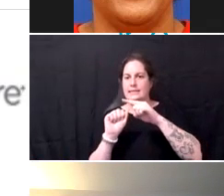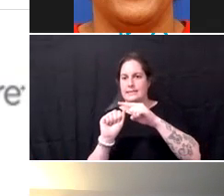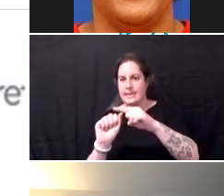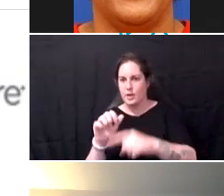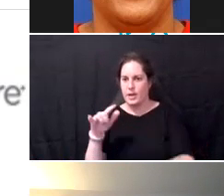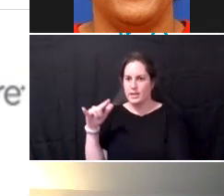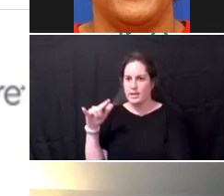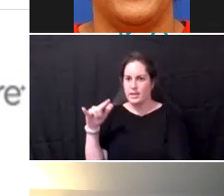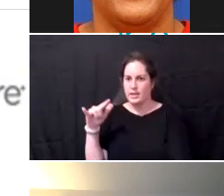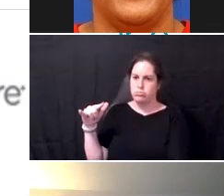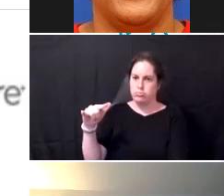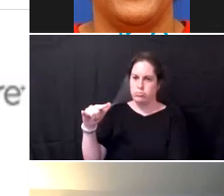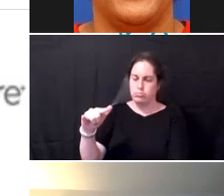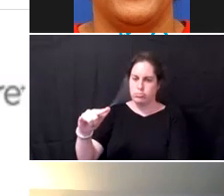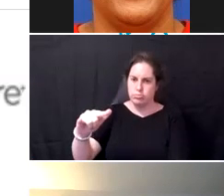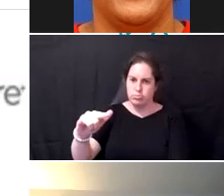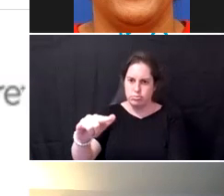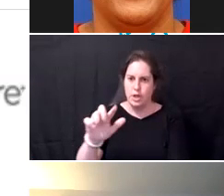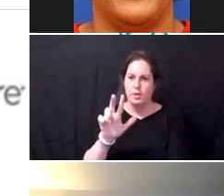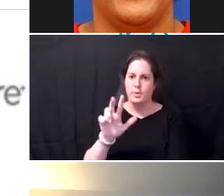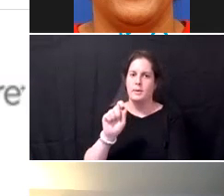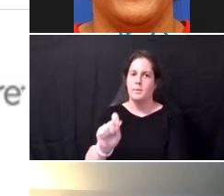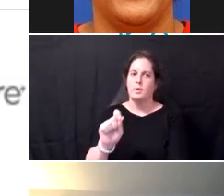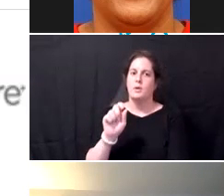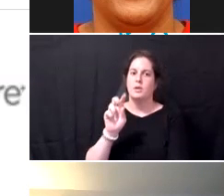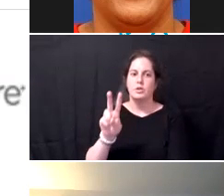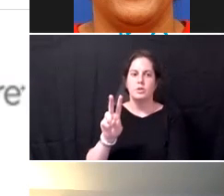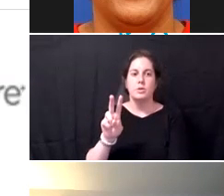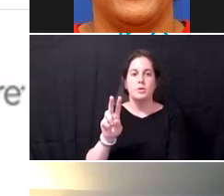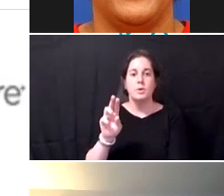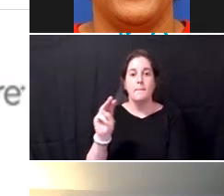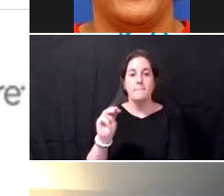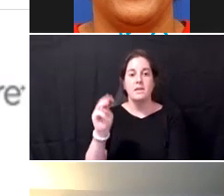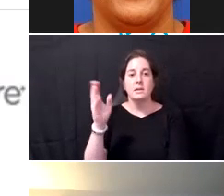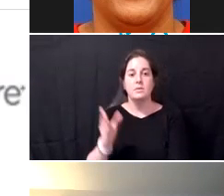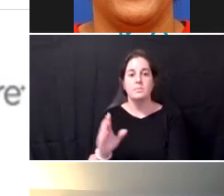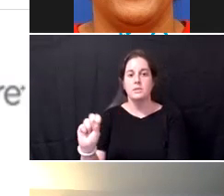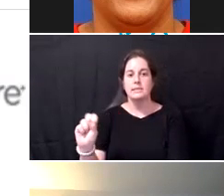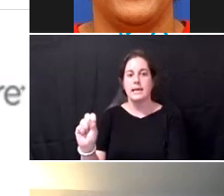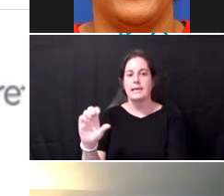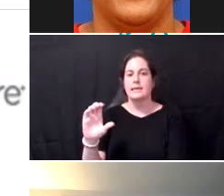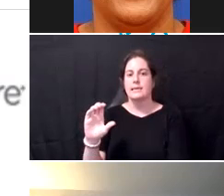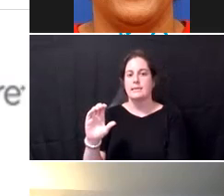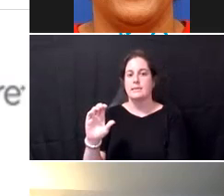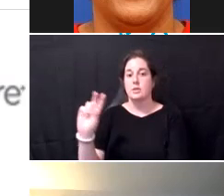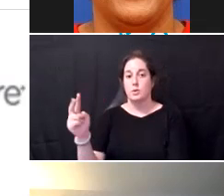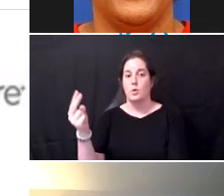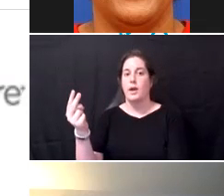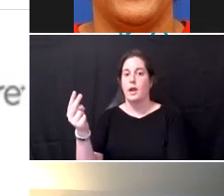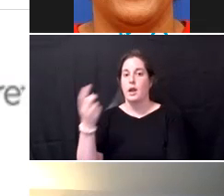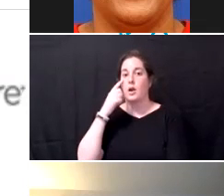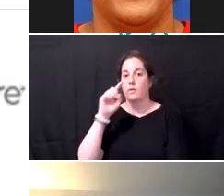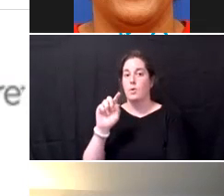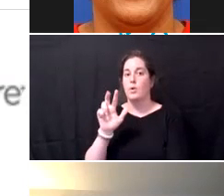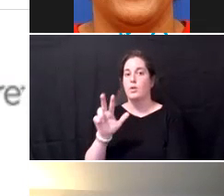at 3.20 meters per second squared for 32.8 seconds